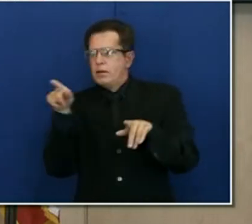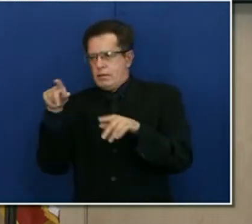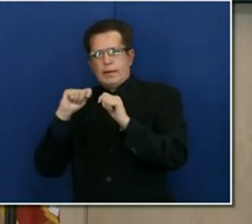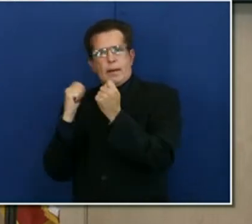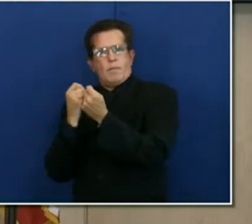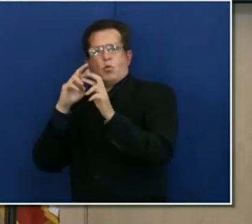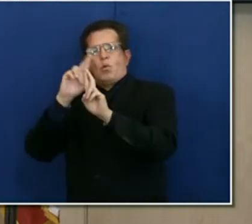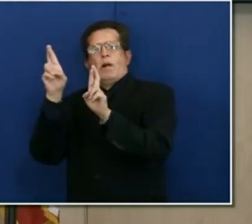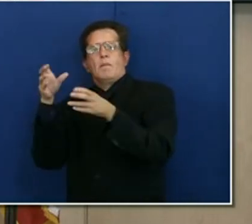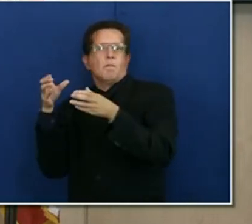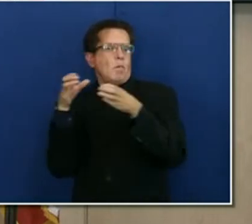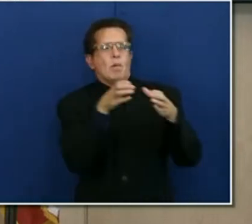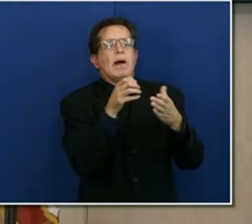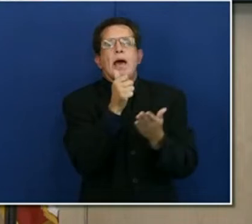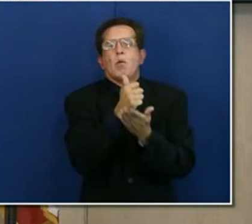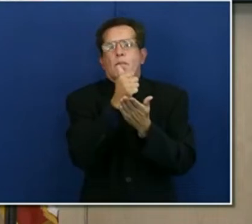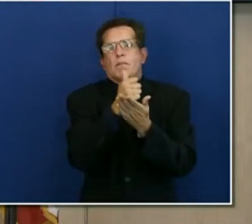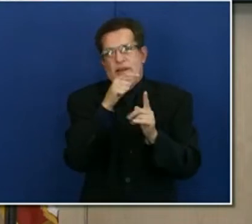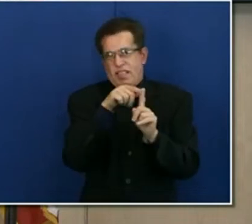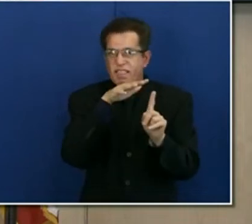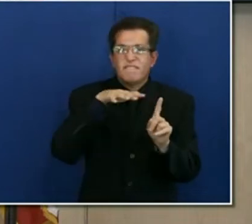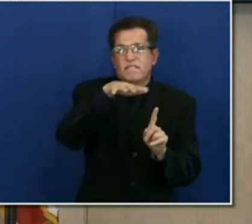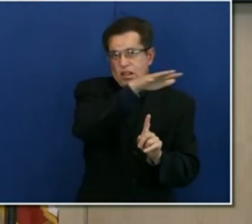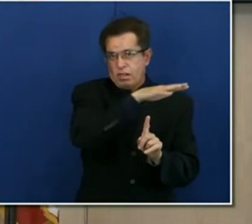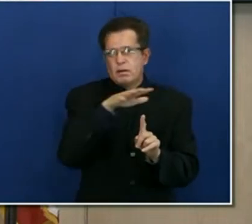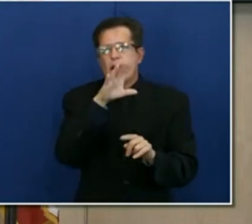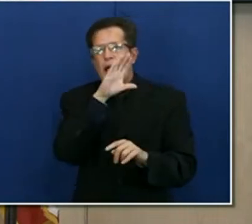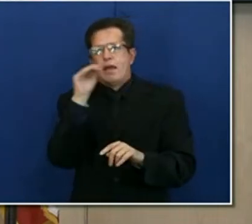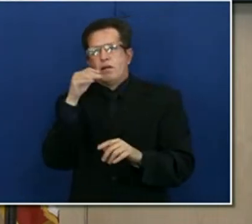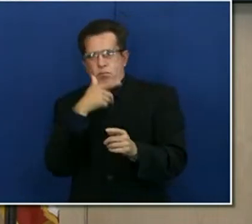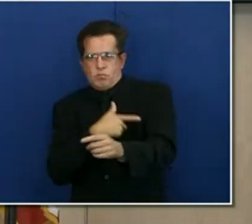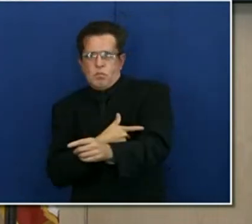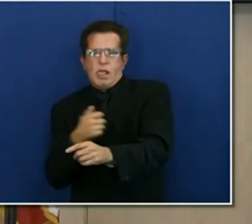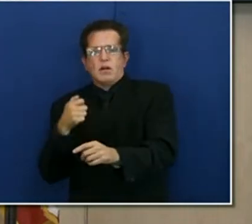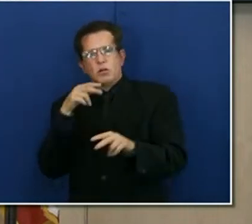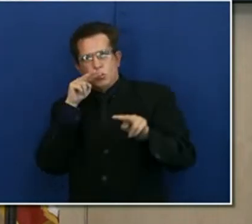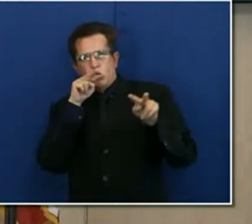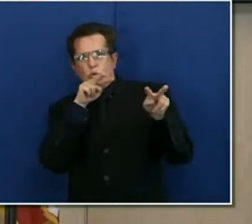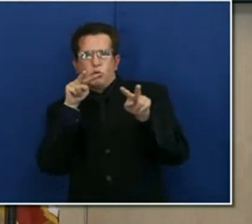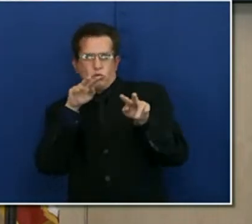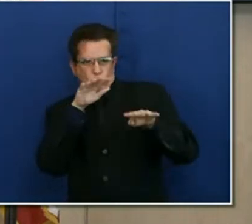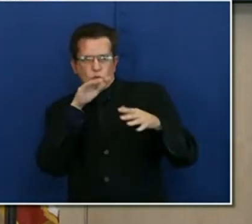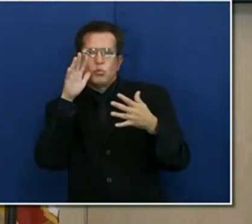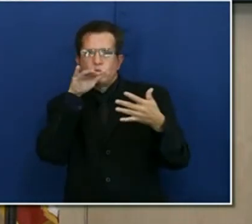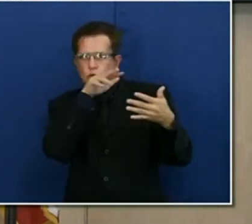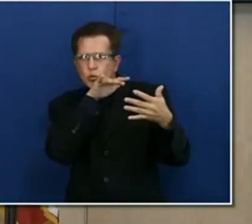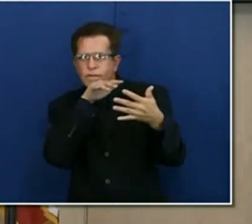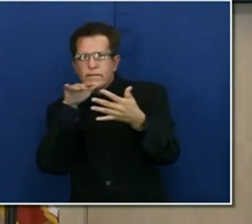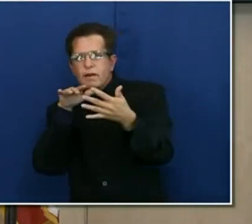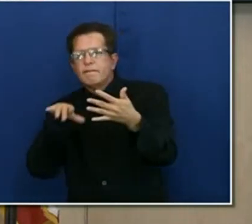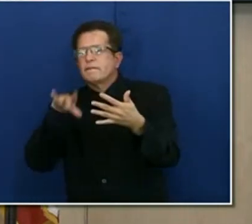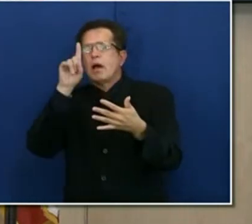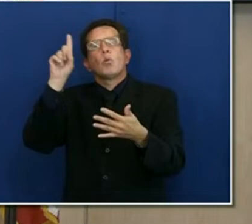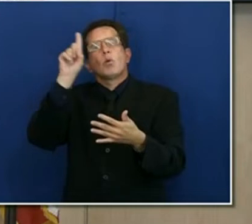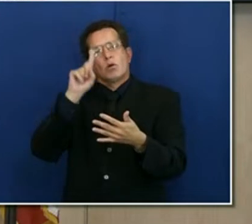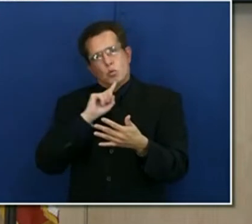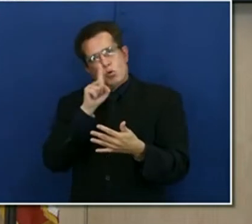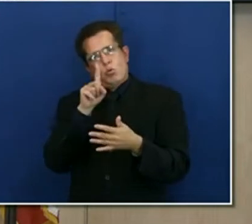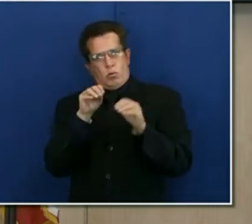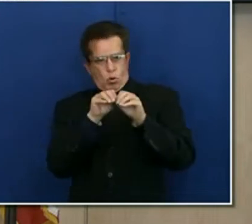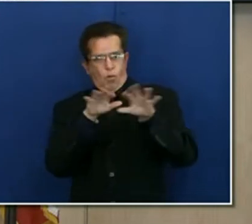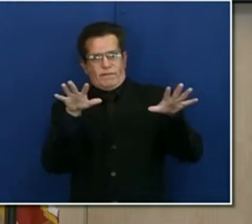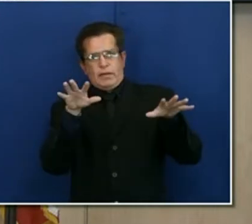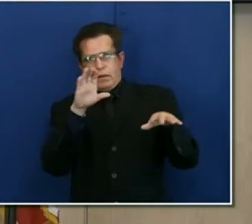in the field, and conducting a serological survey to determine the true COVID-19 incidence in San